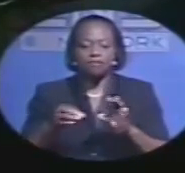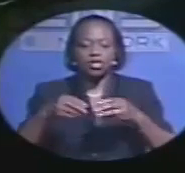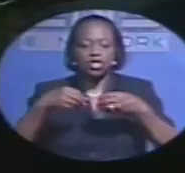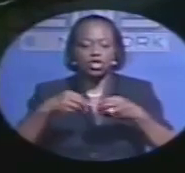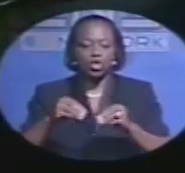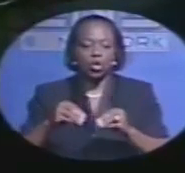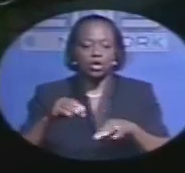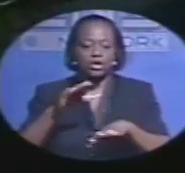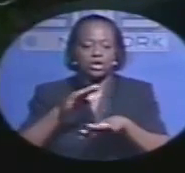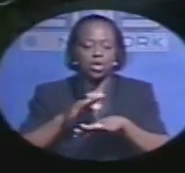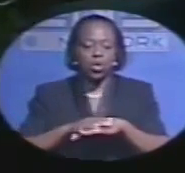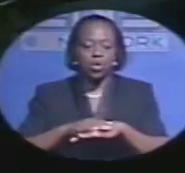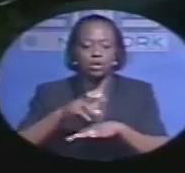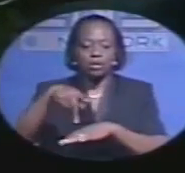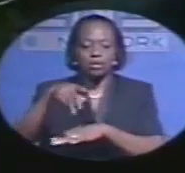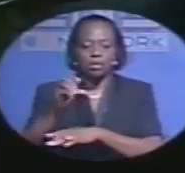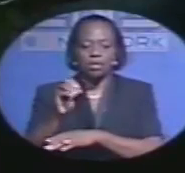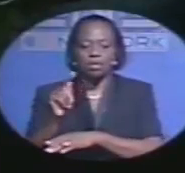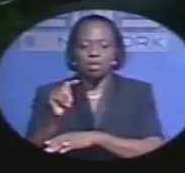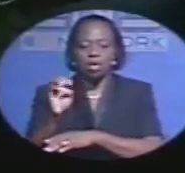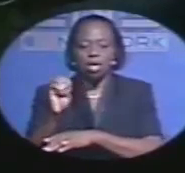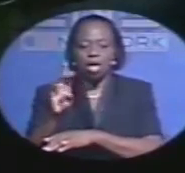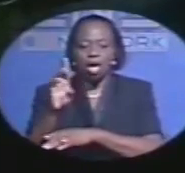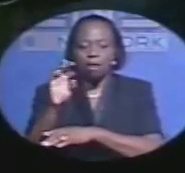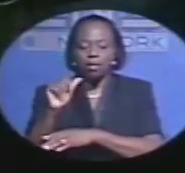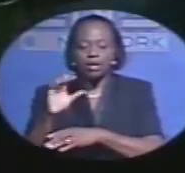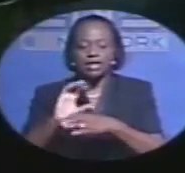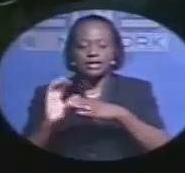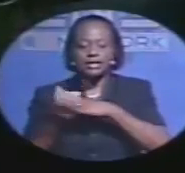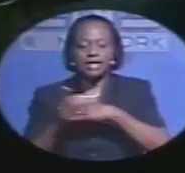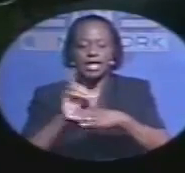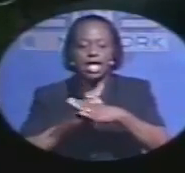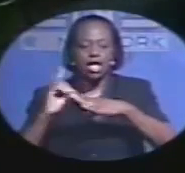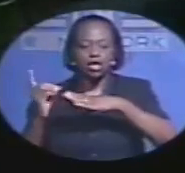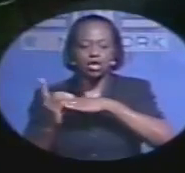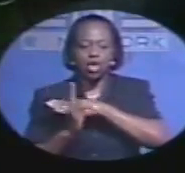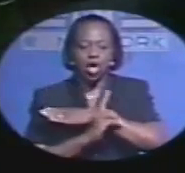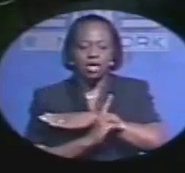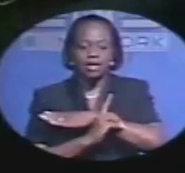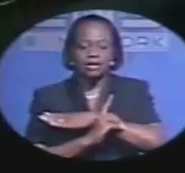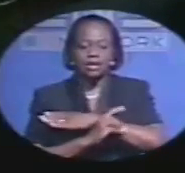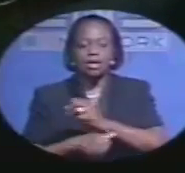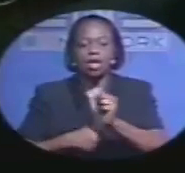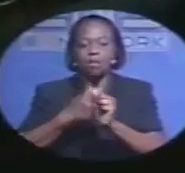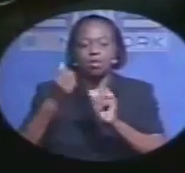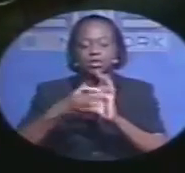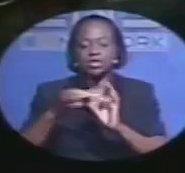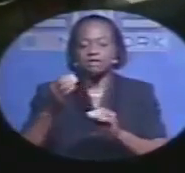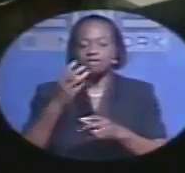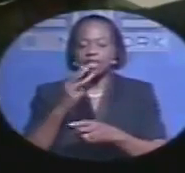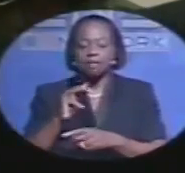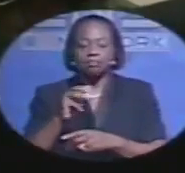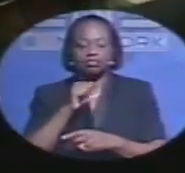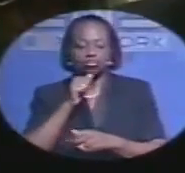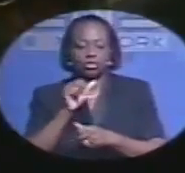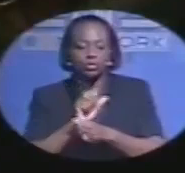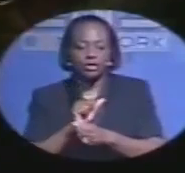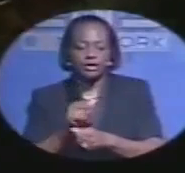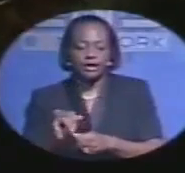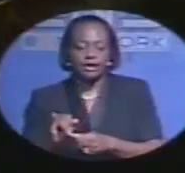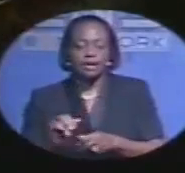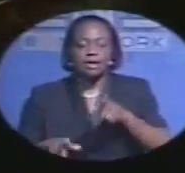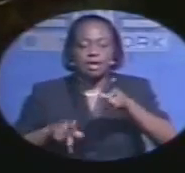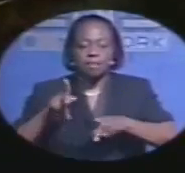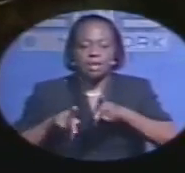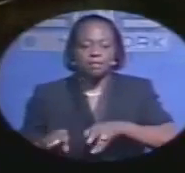I'm advised that most of them are inoperable. People have